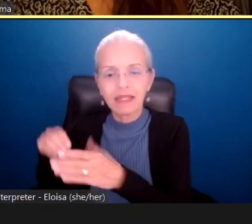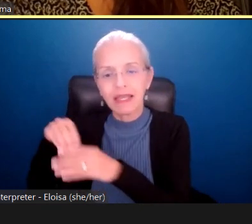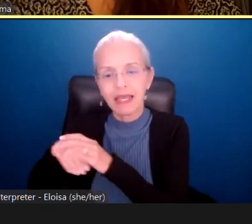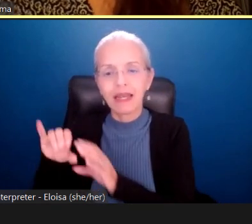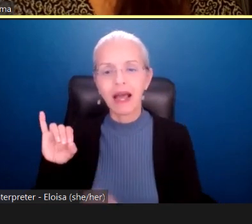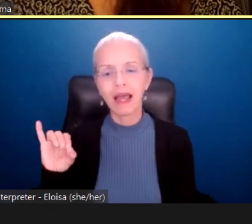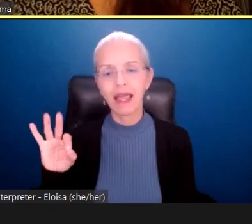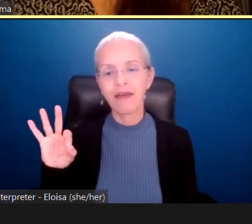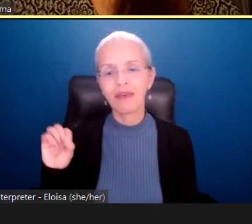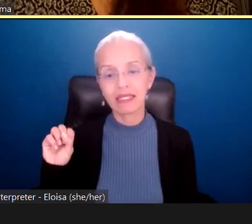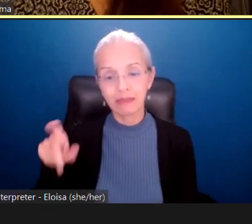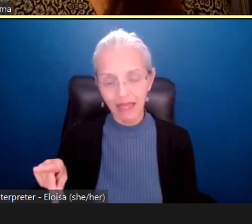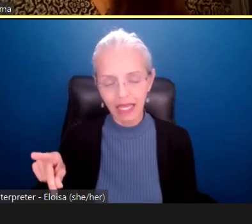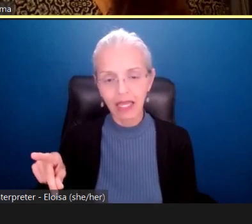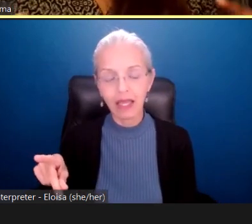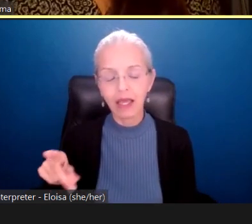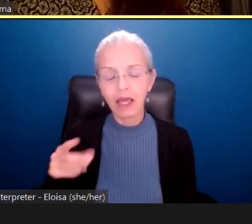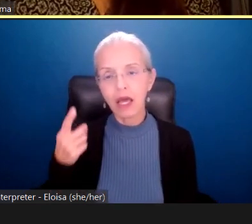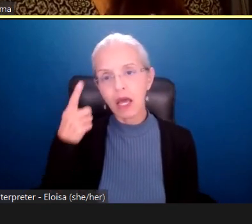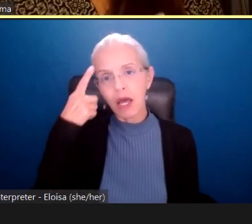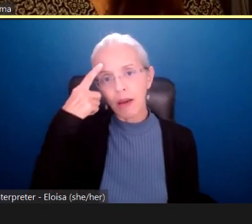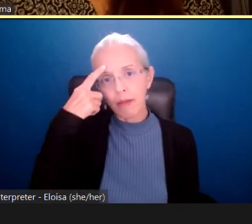IFSP, because